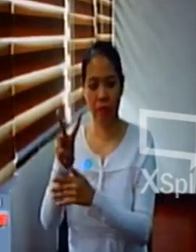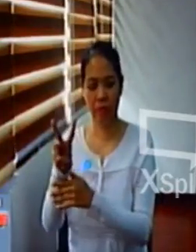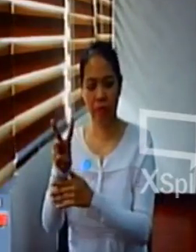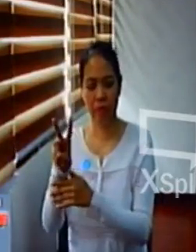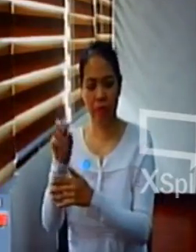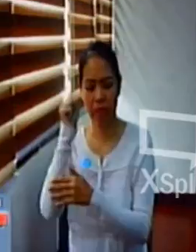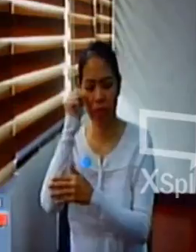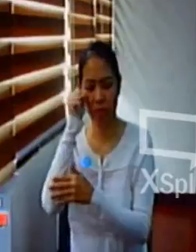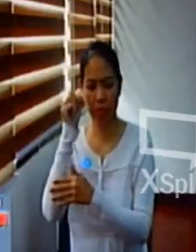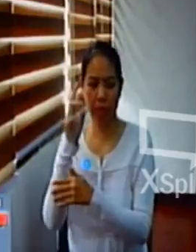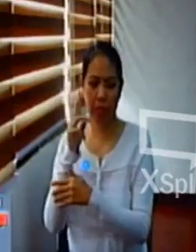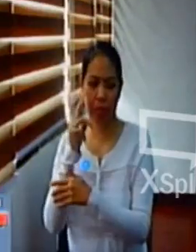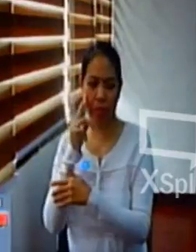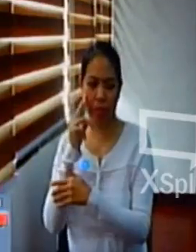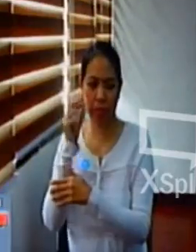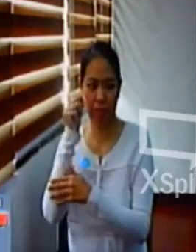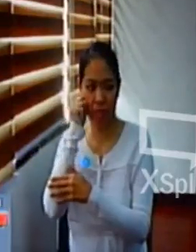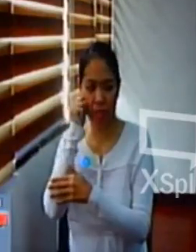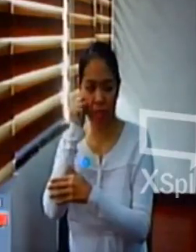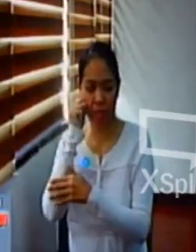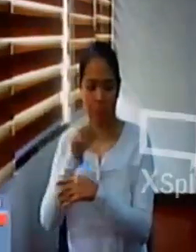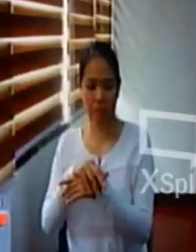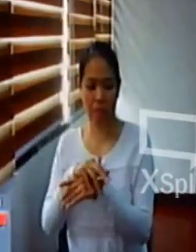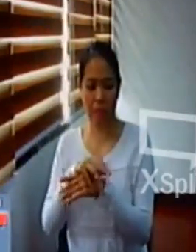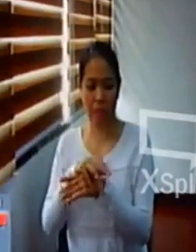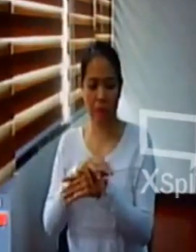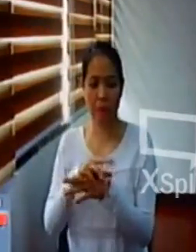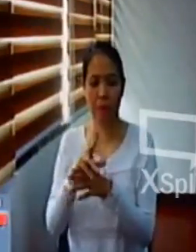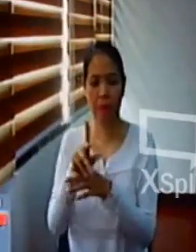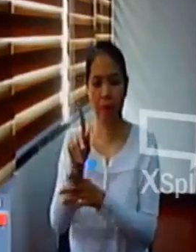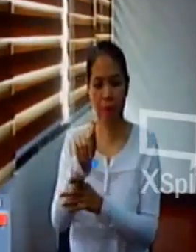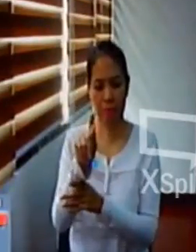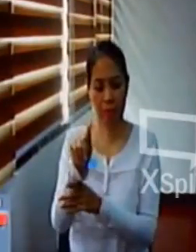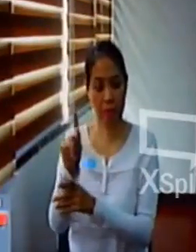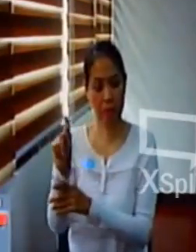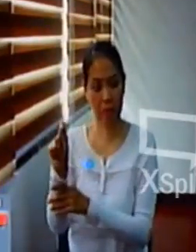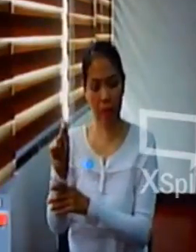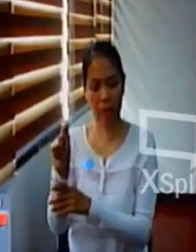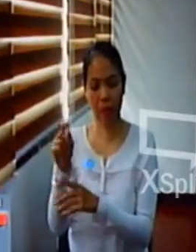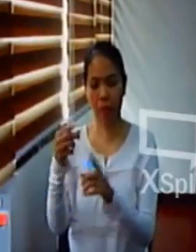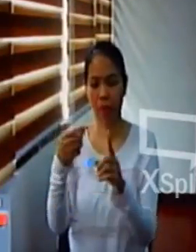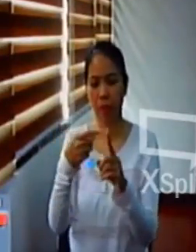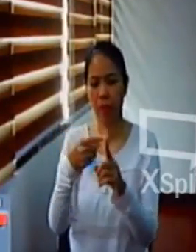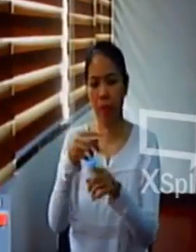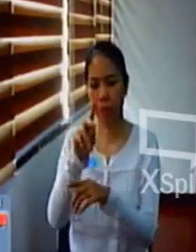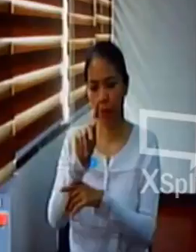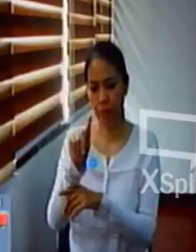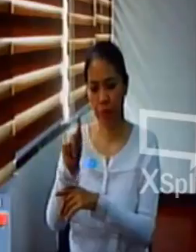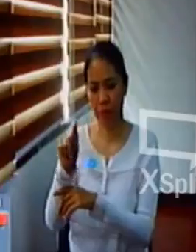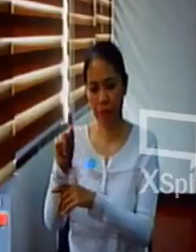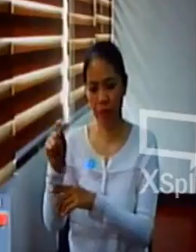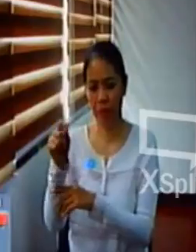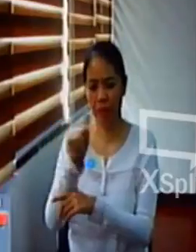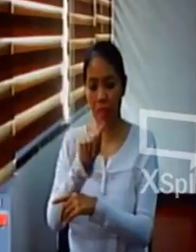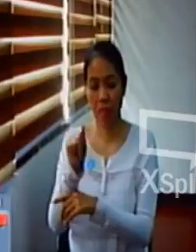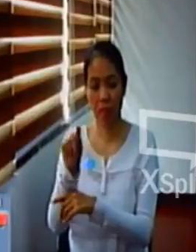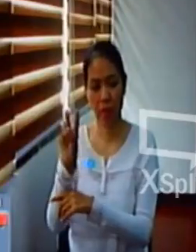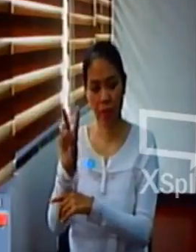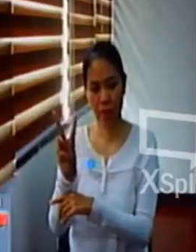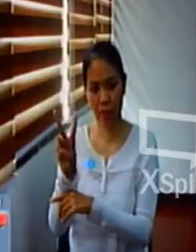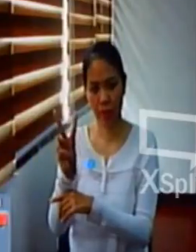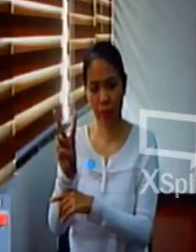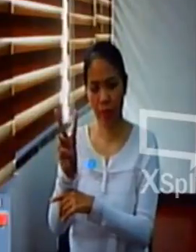Sigfredo Roque Serrano was pre-marked as Exhibit TTT to TTT-2, consisting of